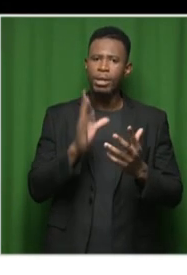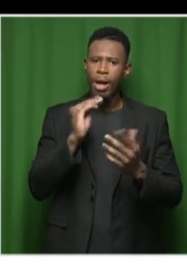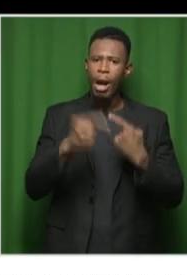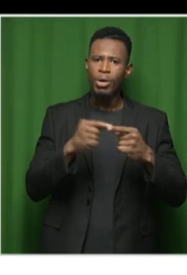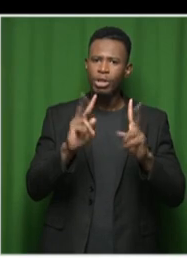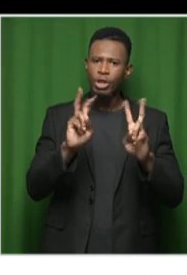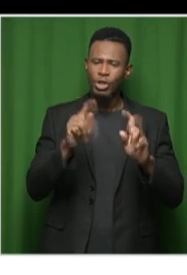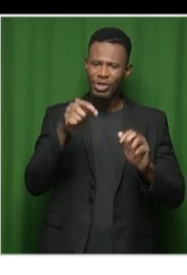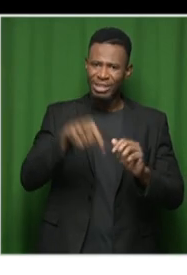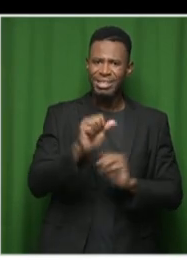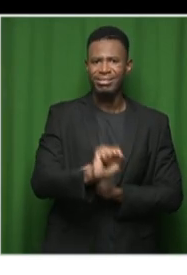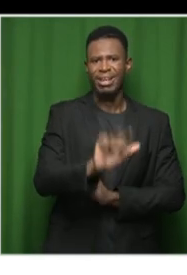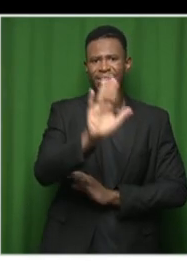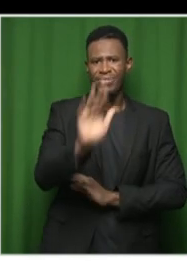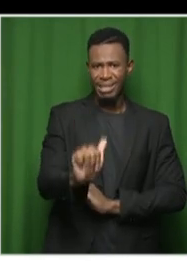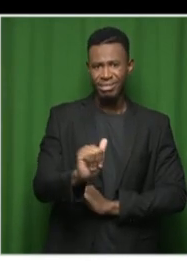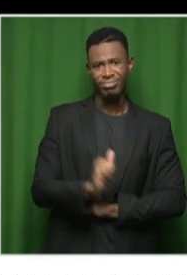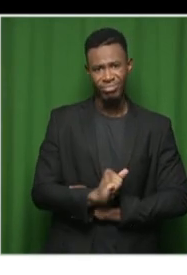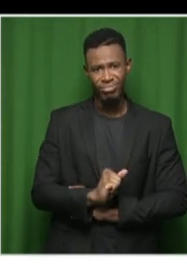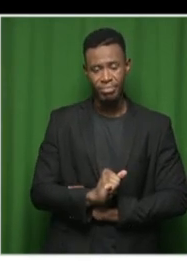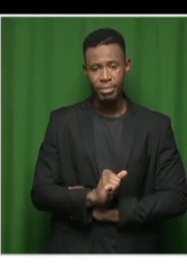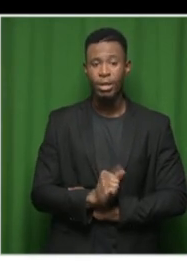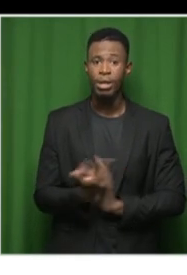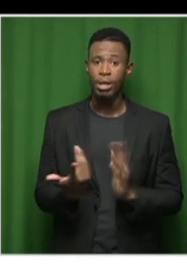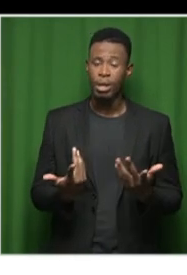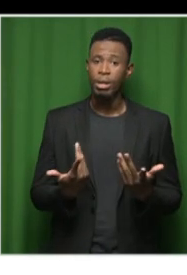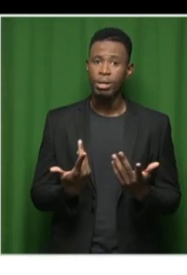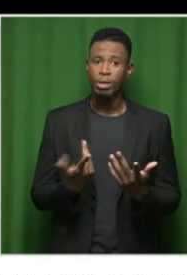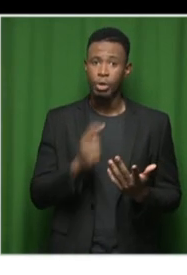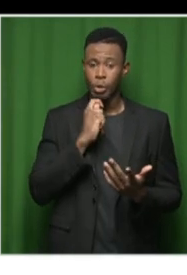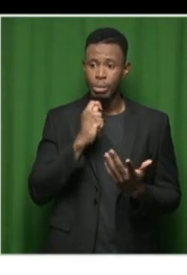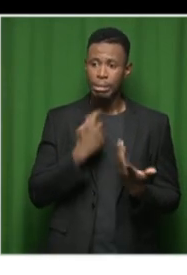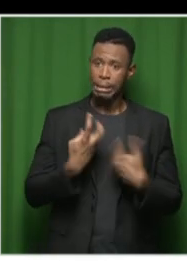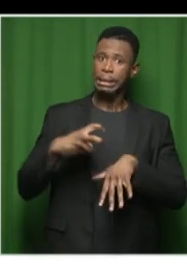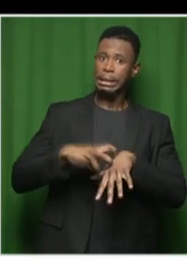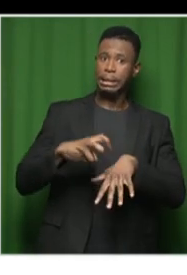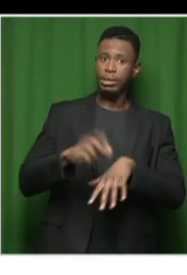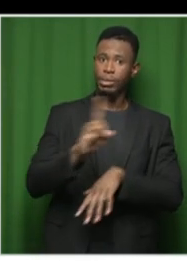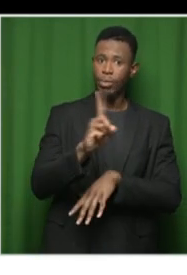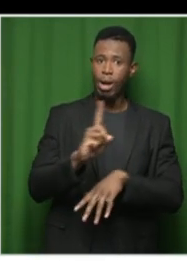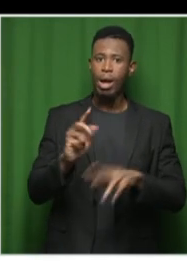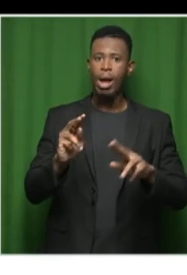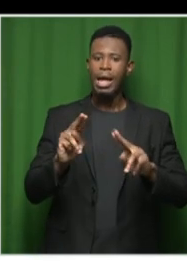is a desperate need for a national dialogue